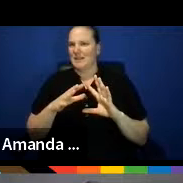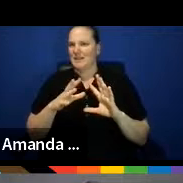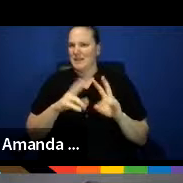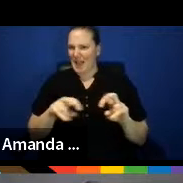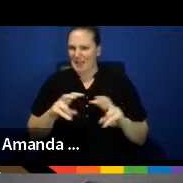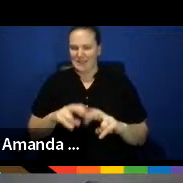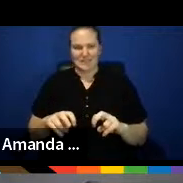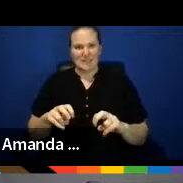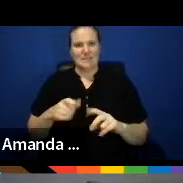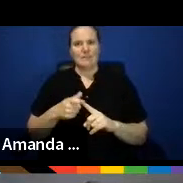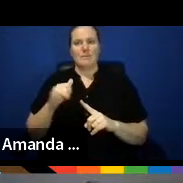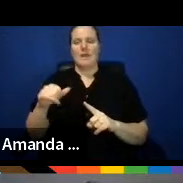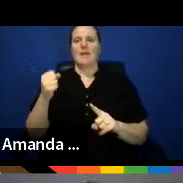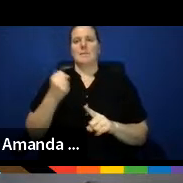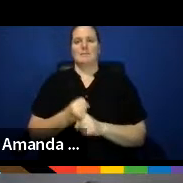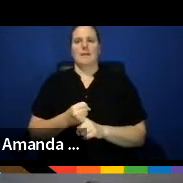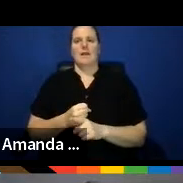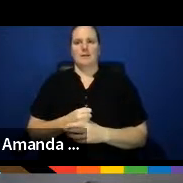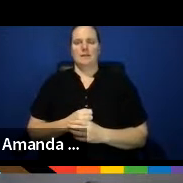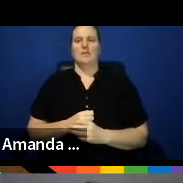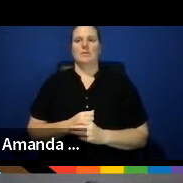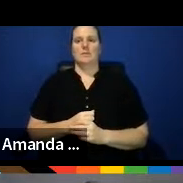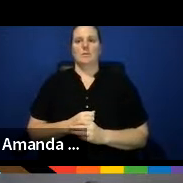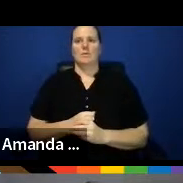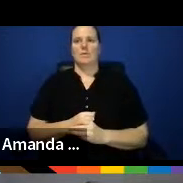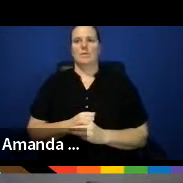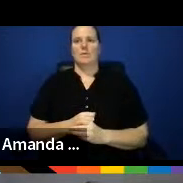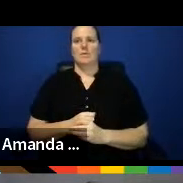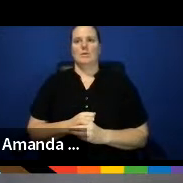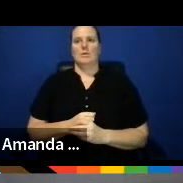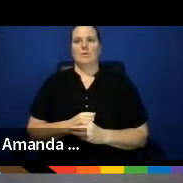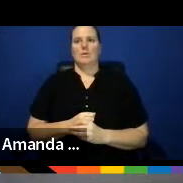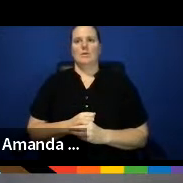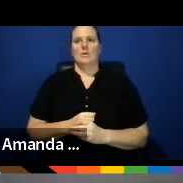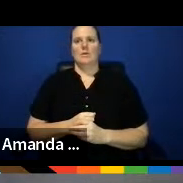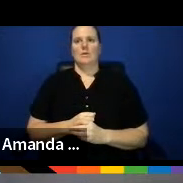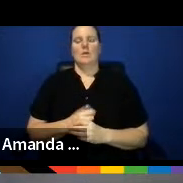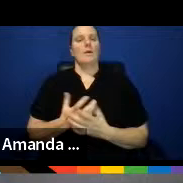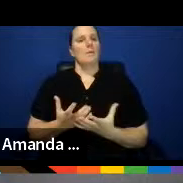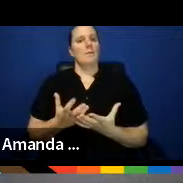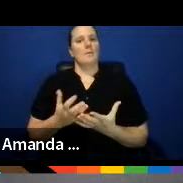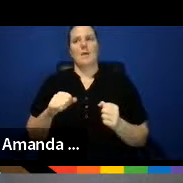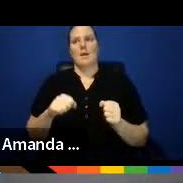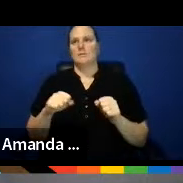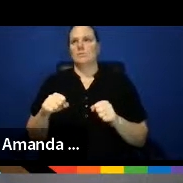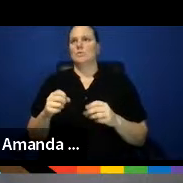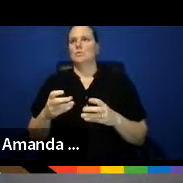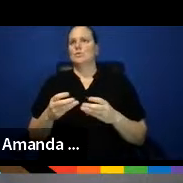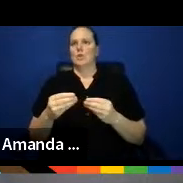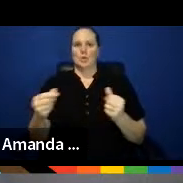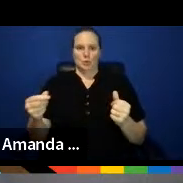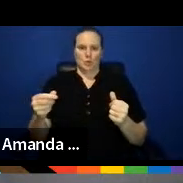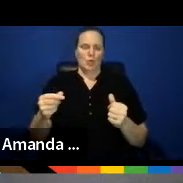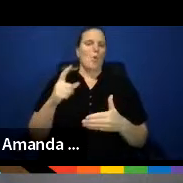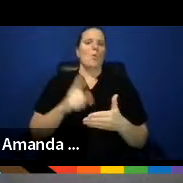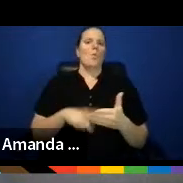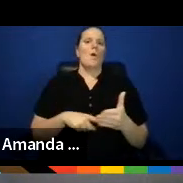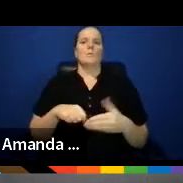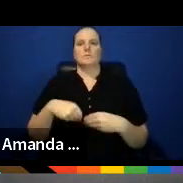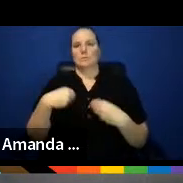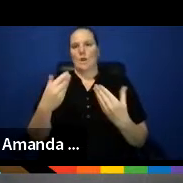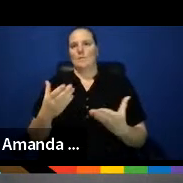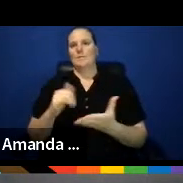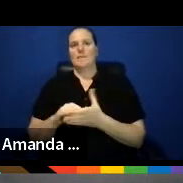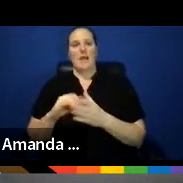based on, the impacts, or based on, possible solution to what was brought up in